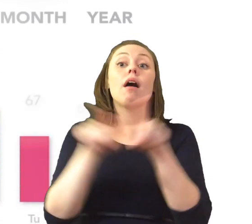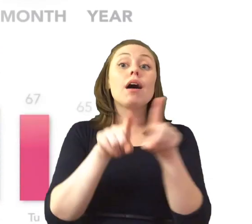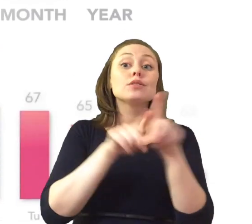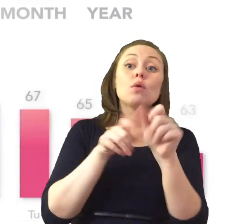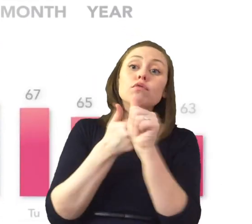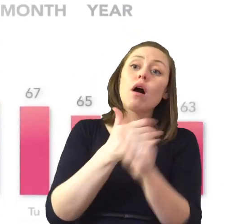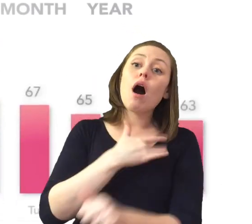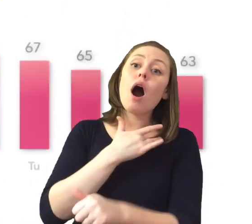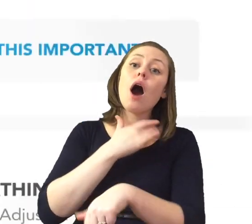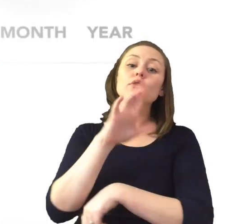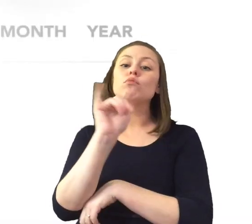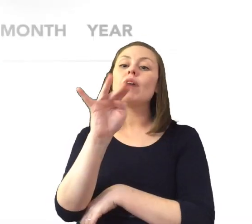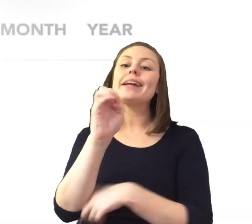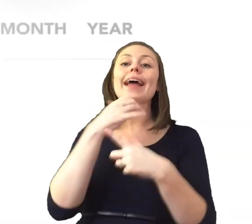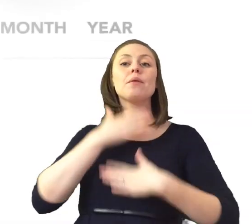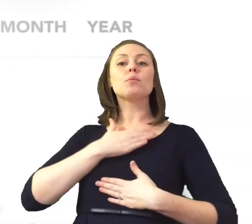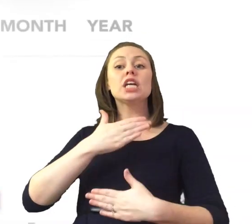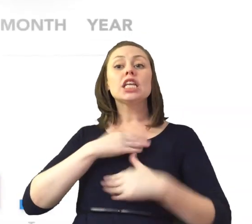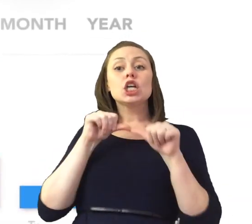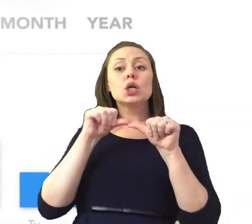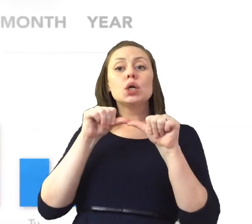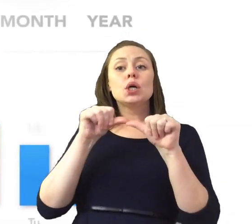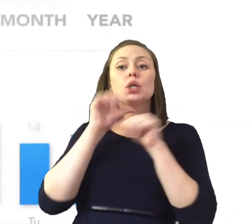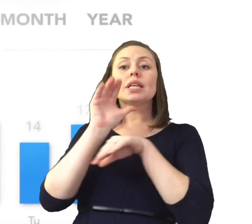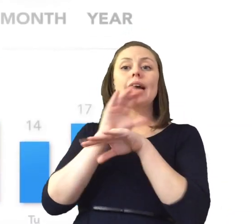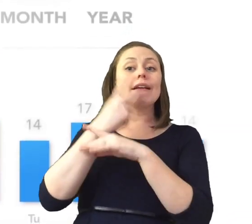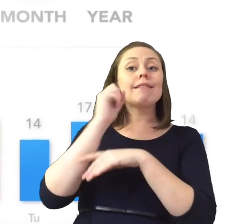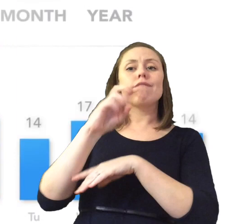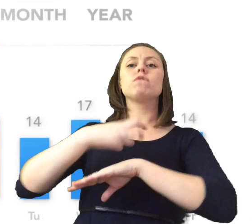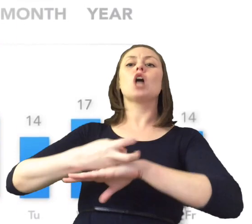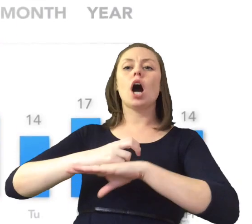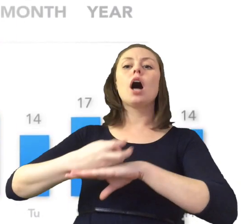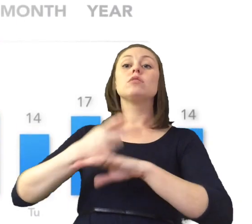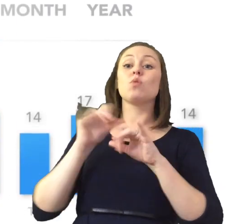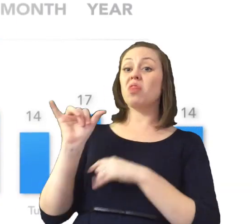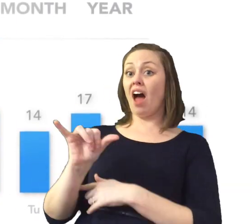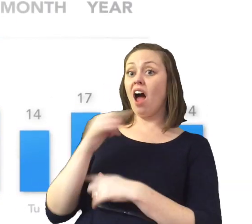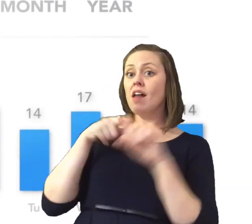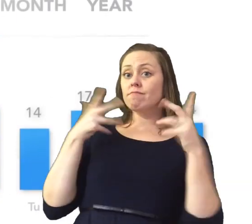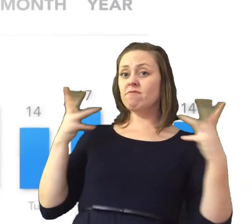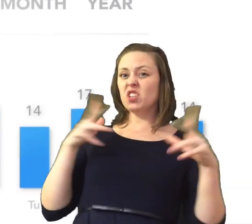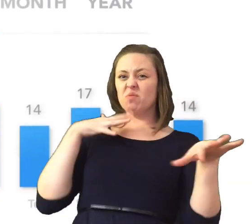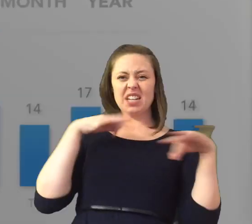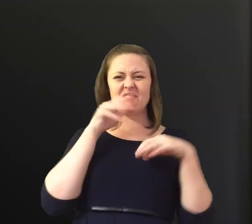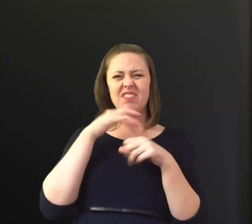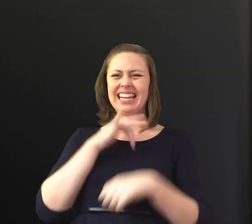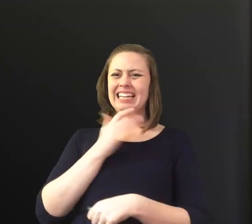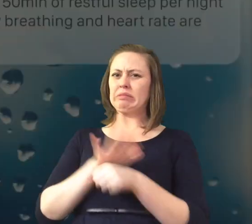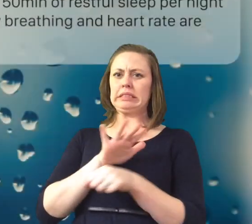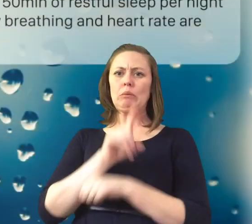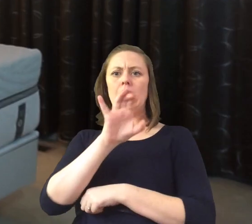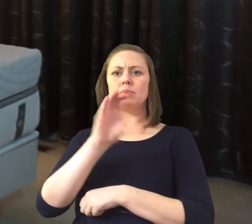tracks your heart rate and your breathing during the night and if you toss and turn. That being said, we did feel it wasn't